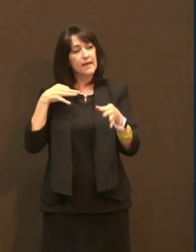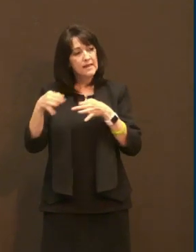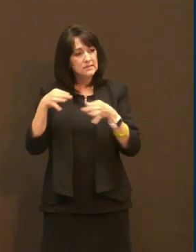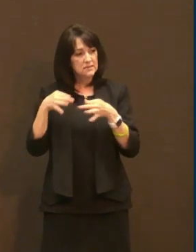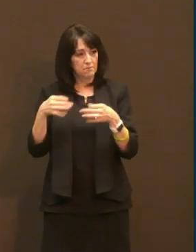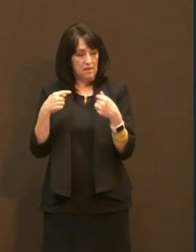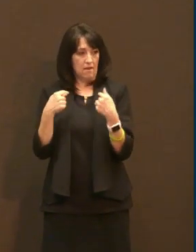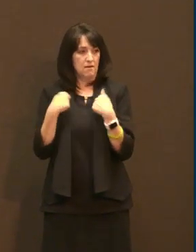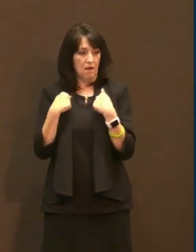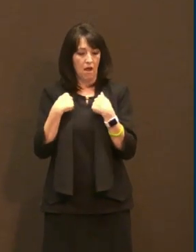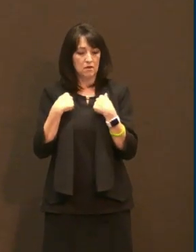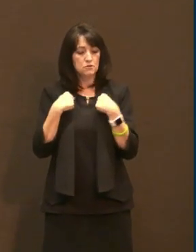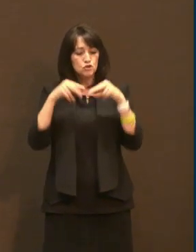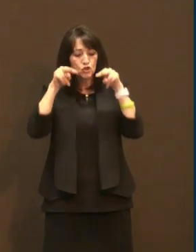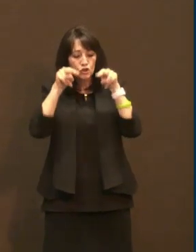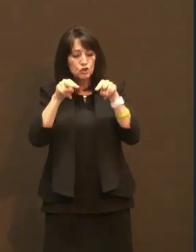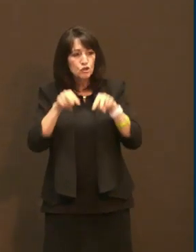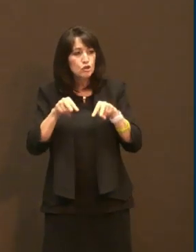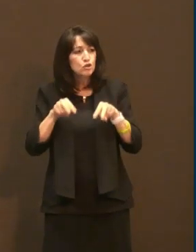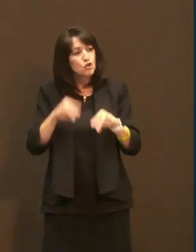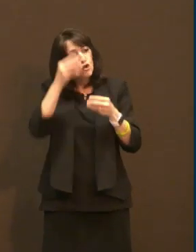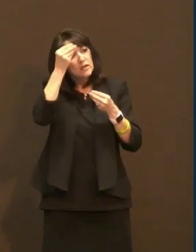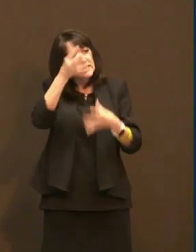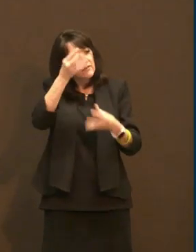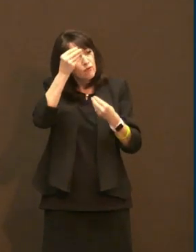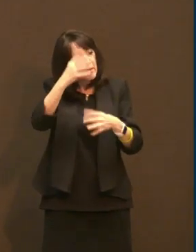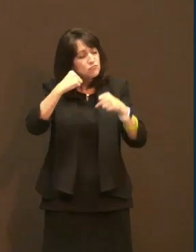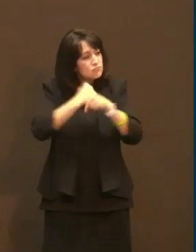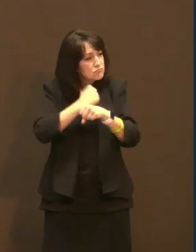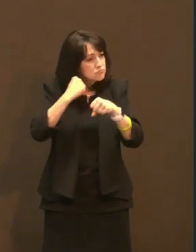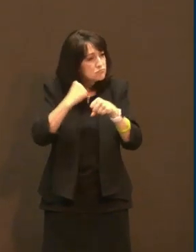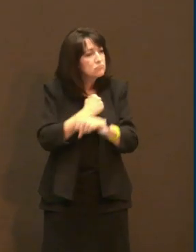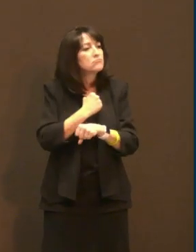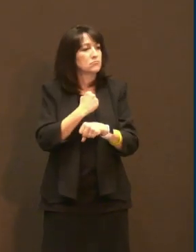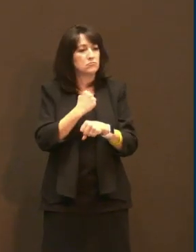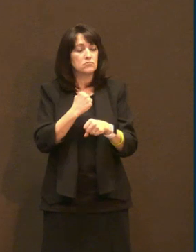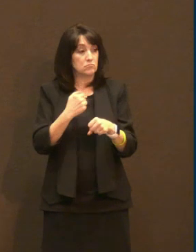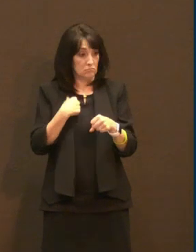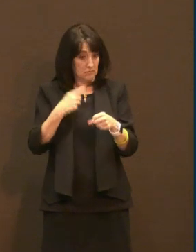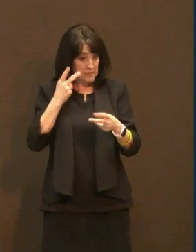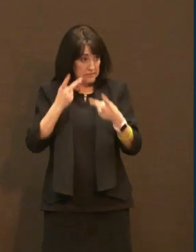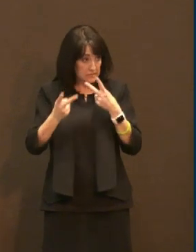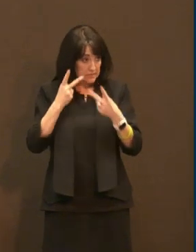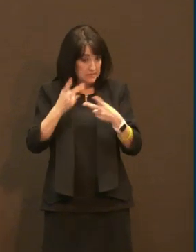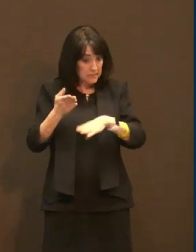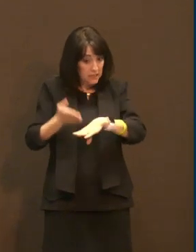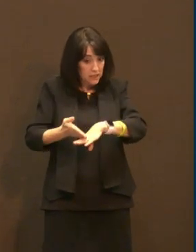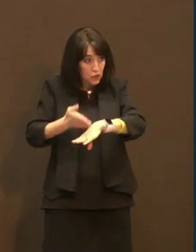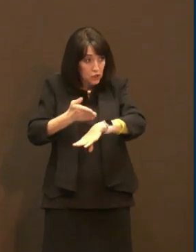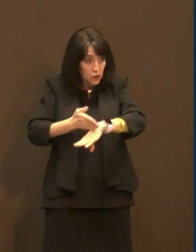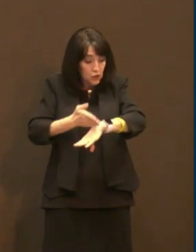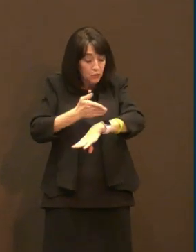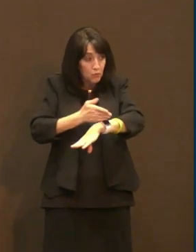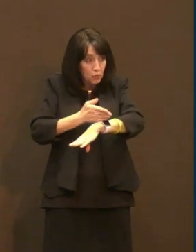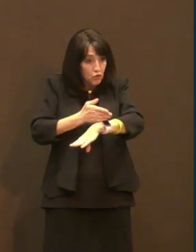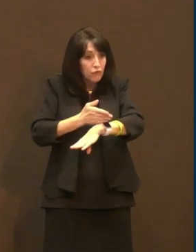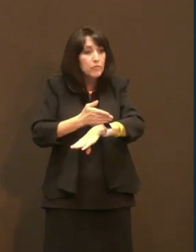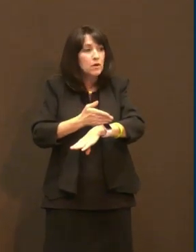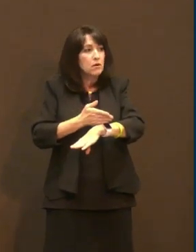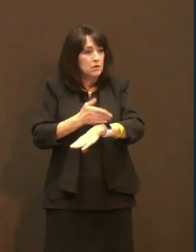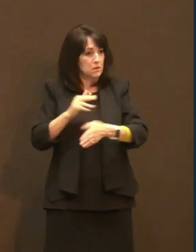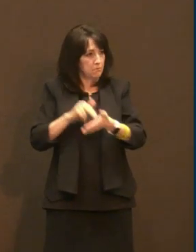plants as well as in the community, and to understand, are we seeing improvements in the spread